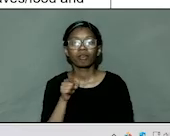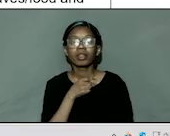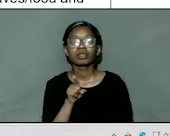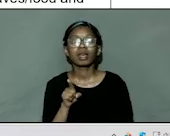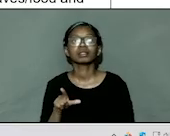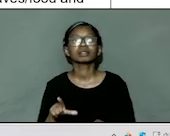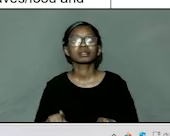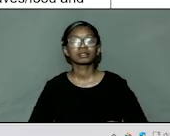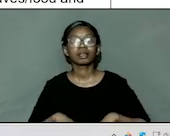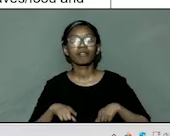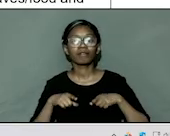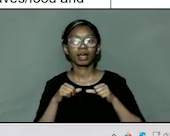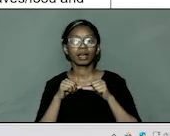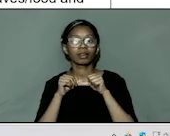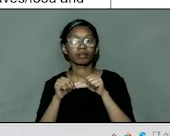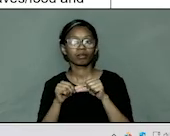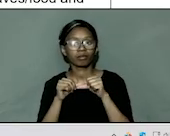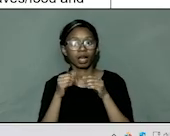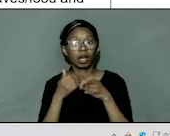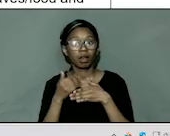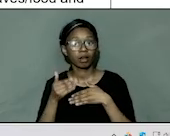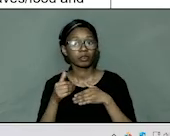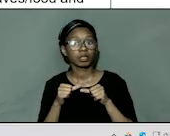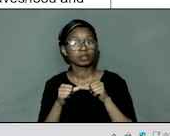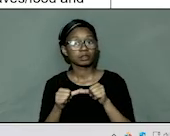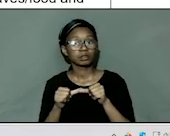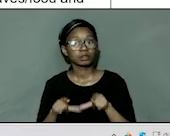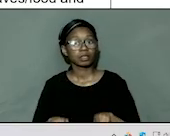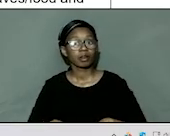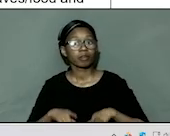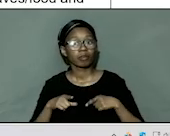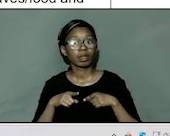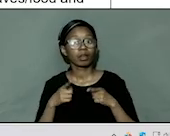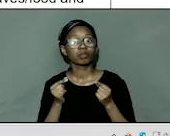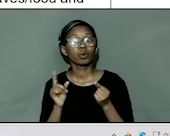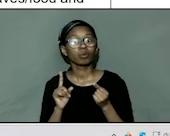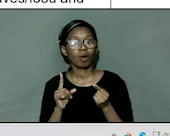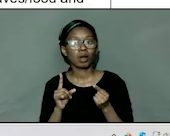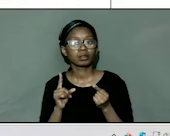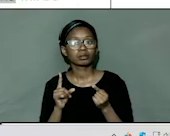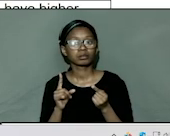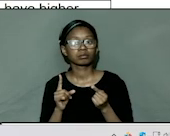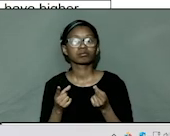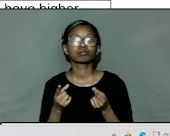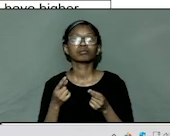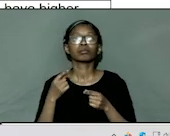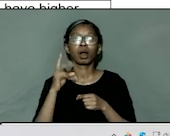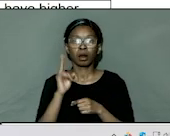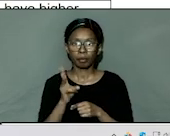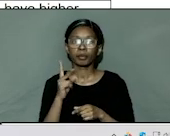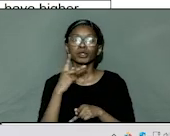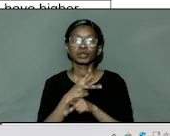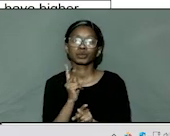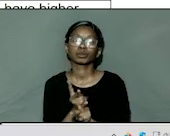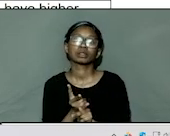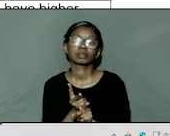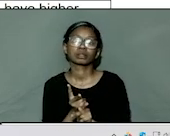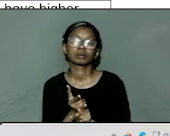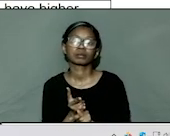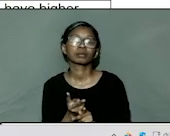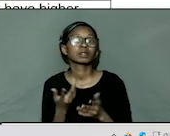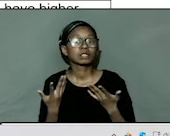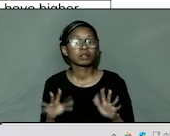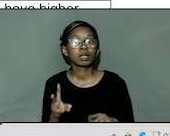survived. And after surviving, they do what? They reproduce. And after